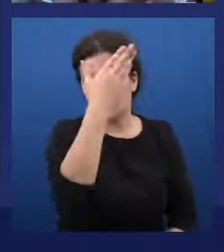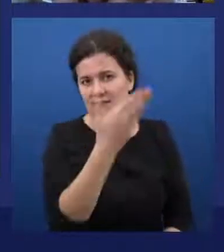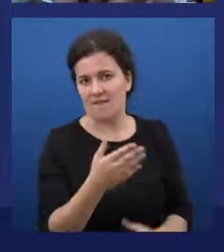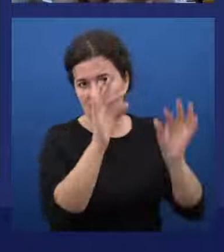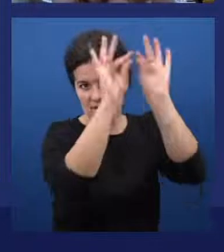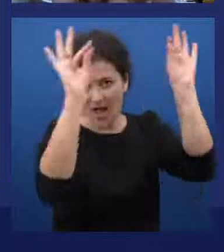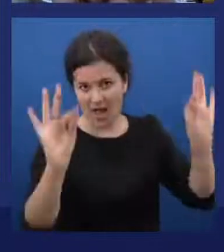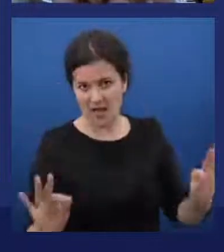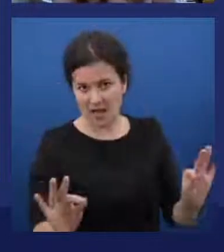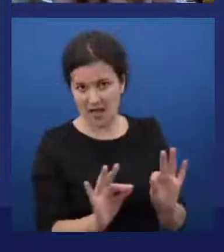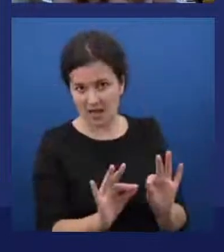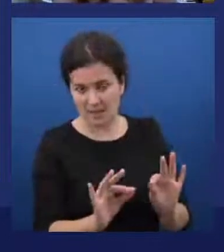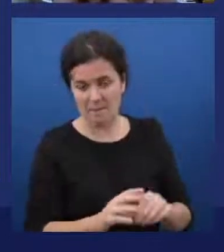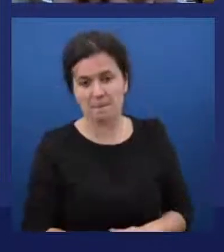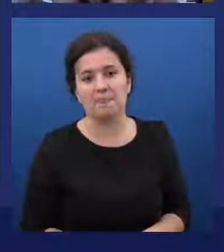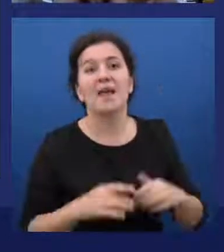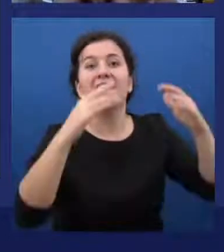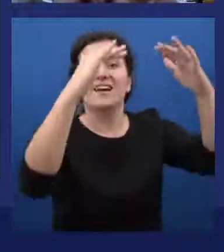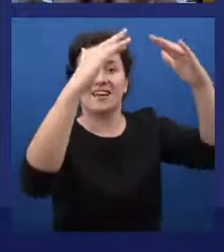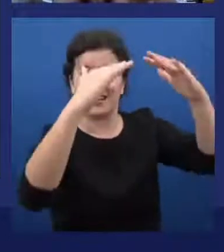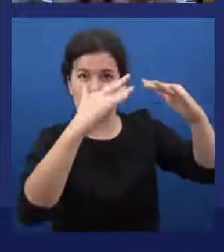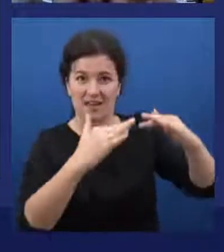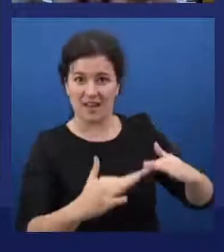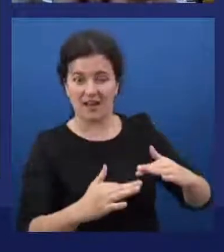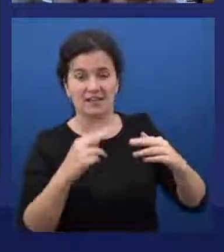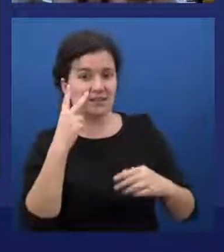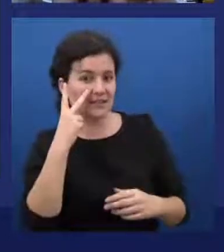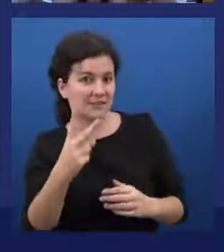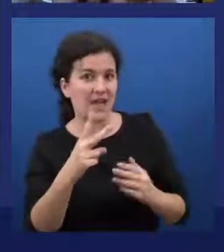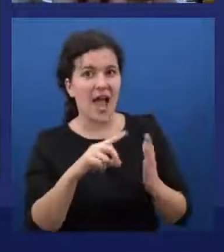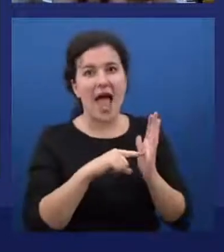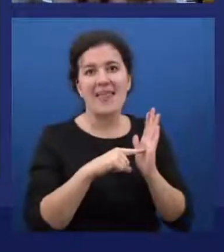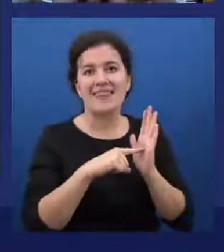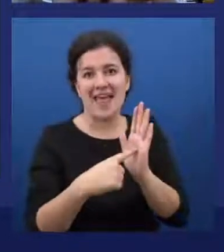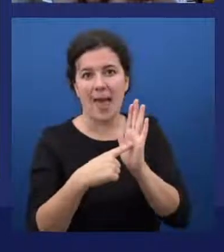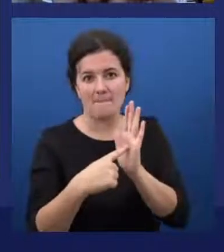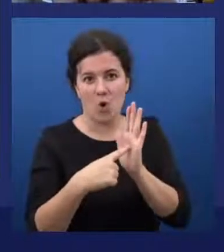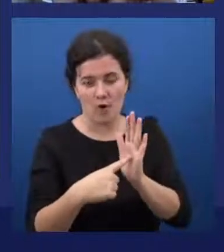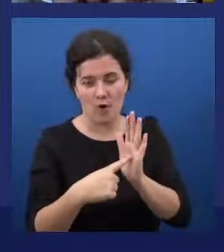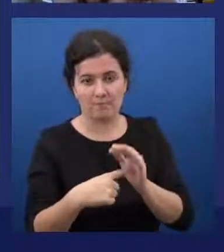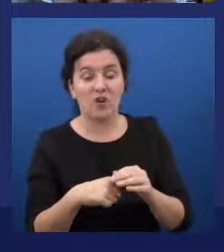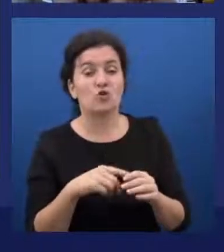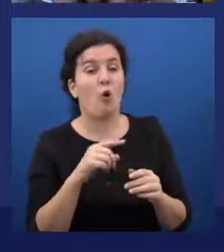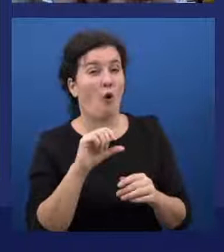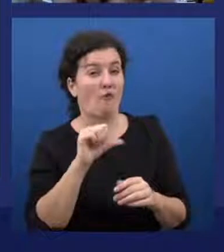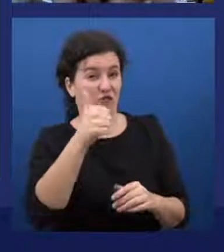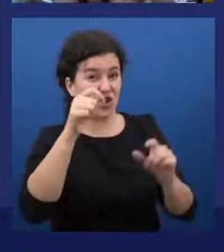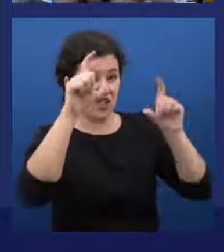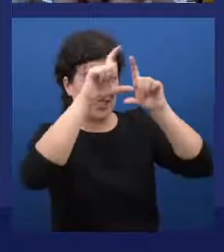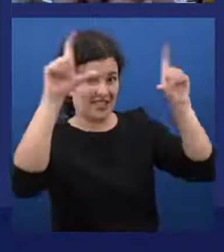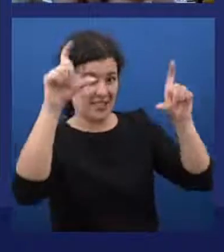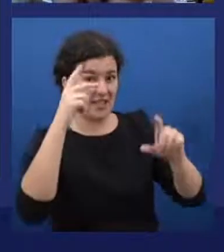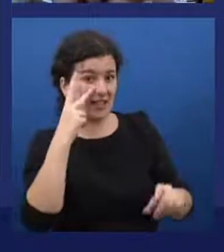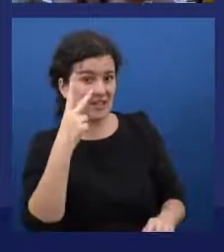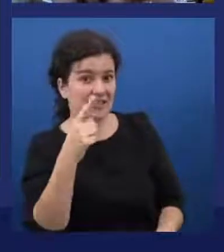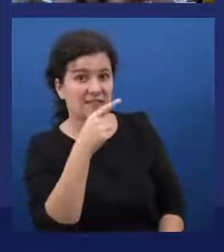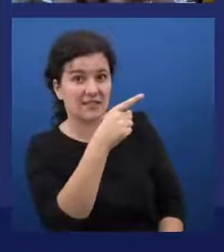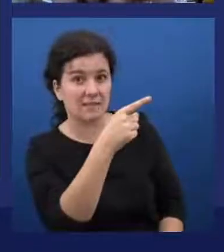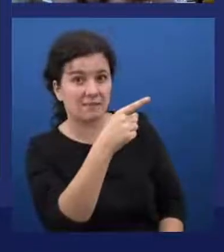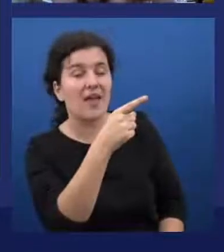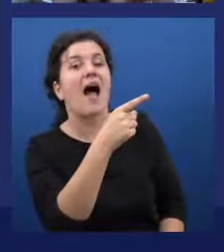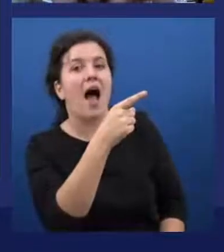a three-part demo. The first part here is batch anomaly